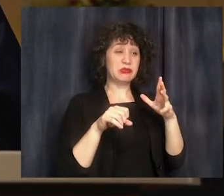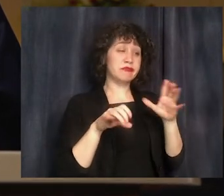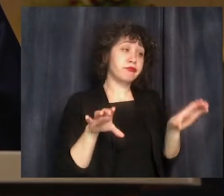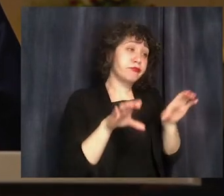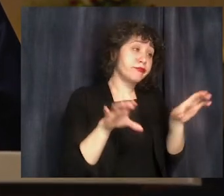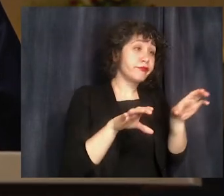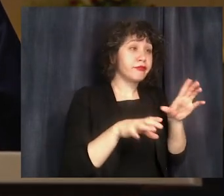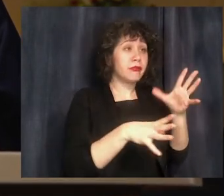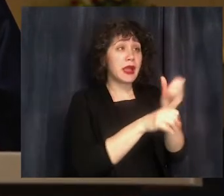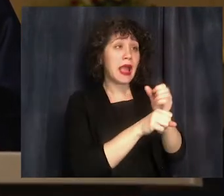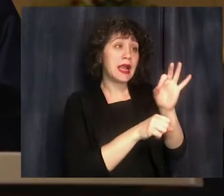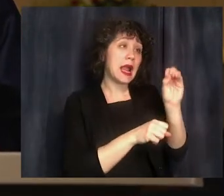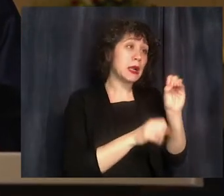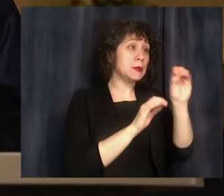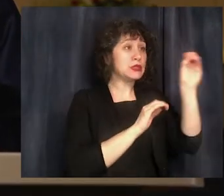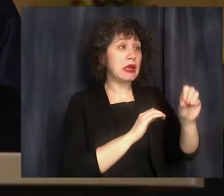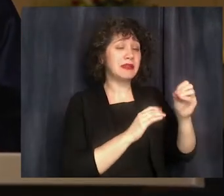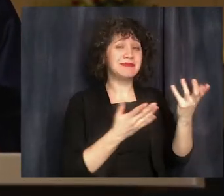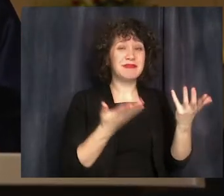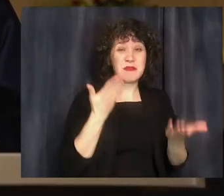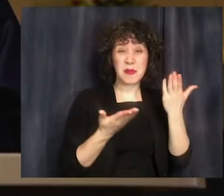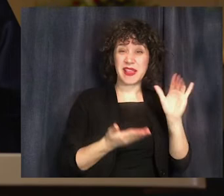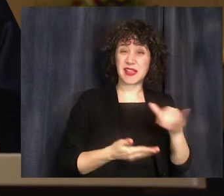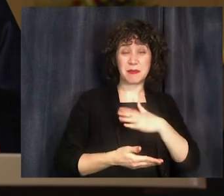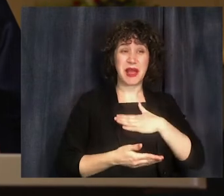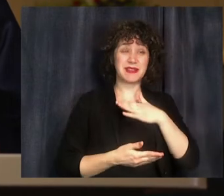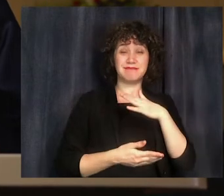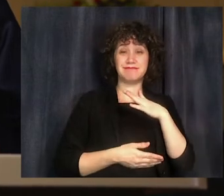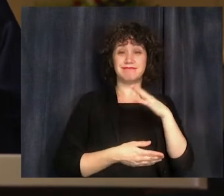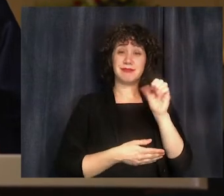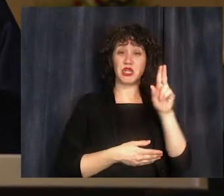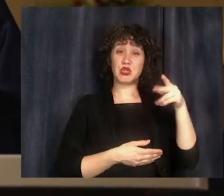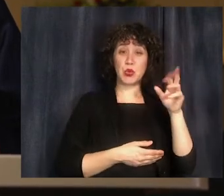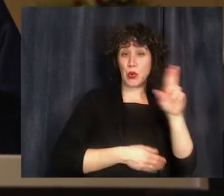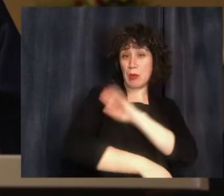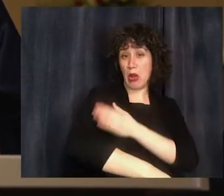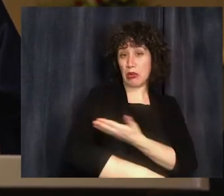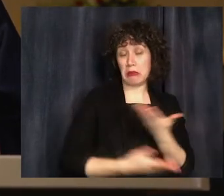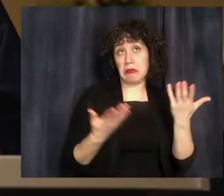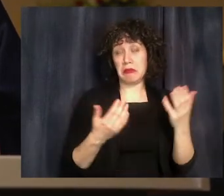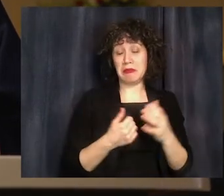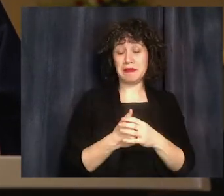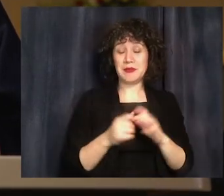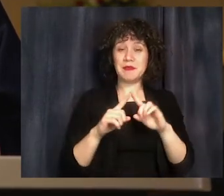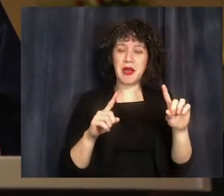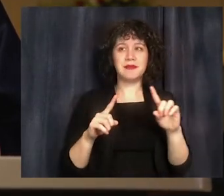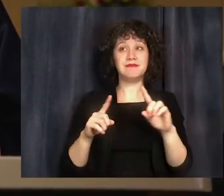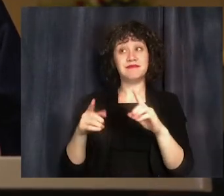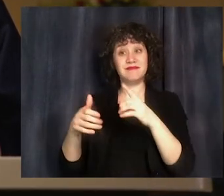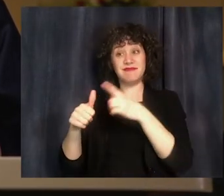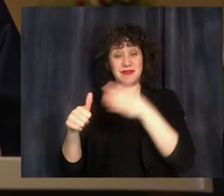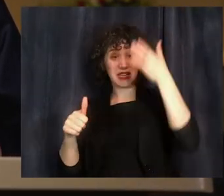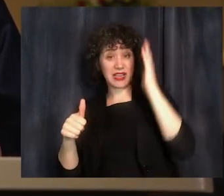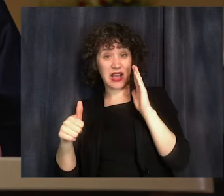my superpower. Whatever my achievements, aside from God, there is one person in particular who deserves recognition. I